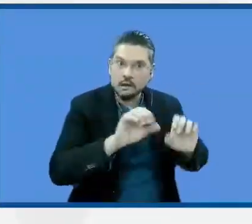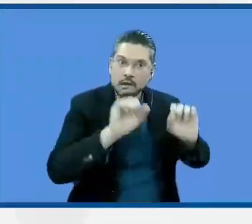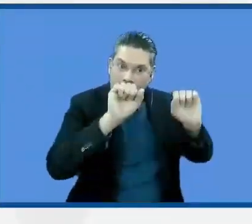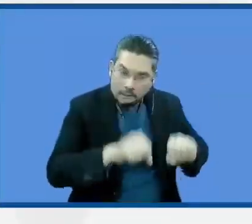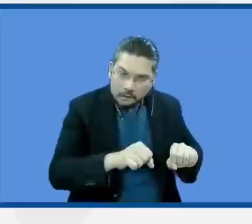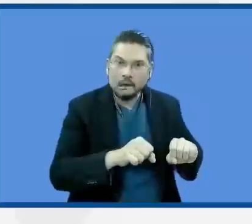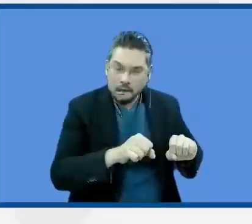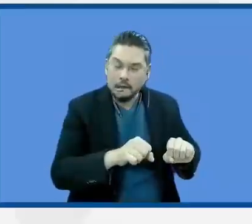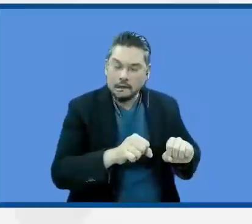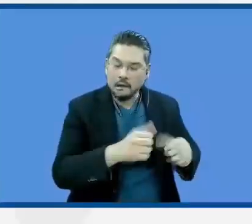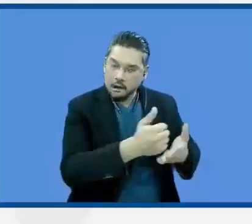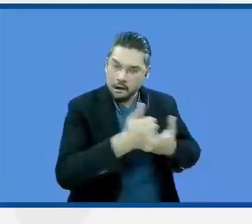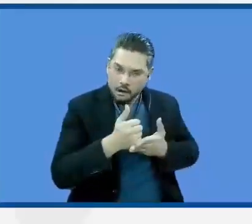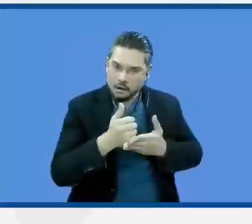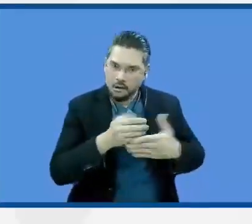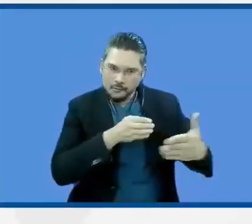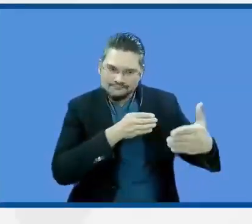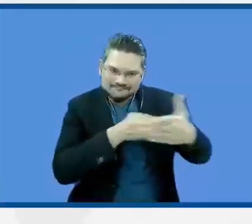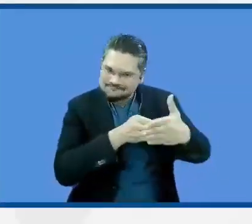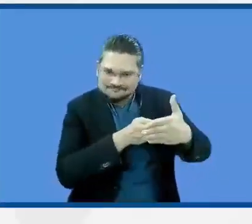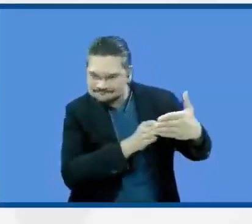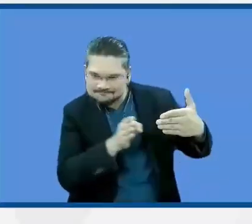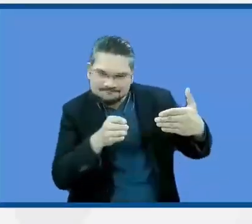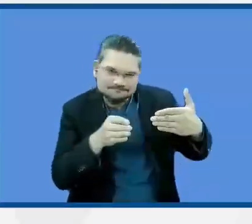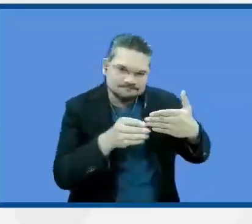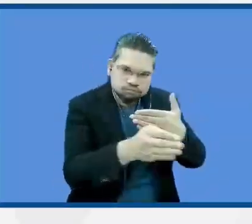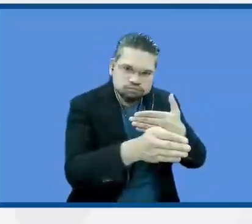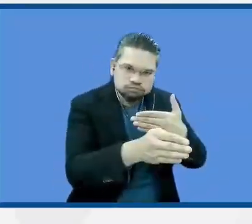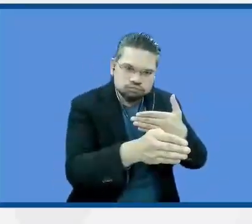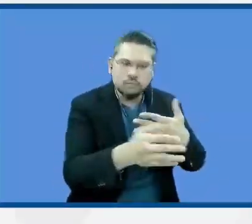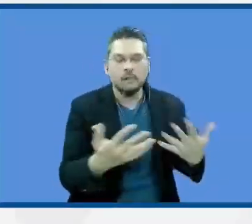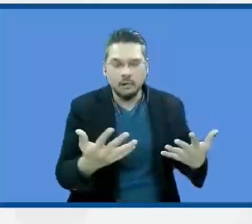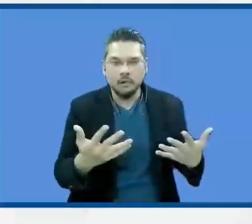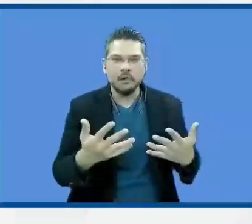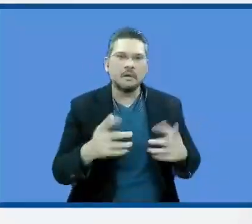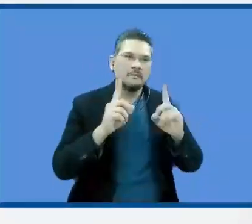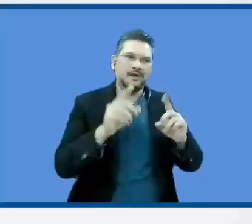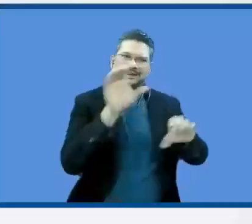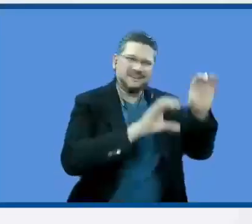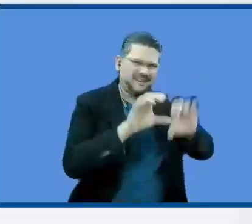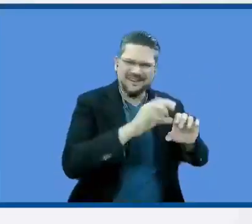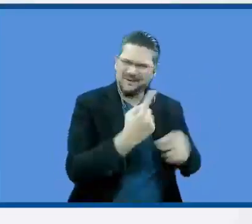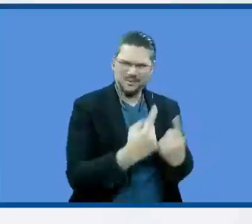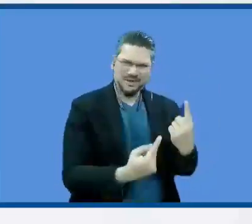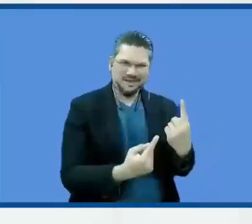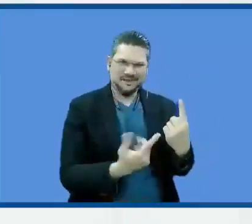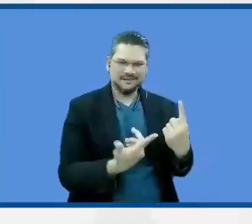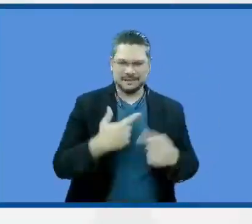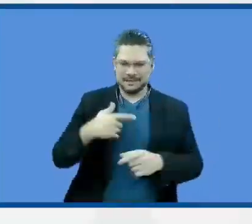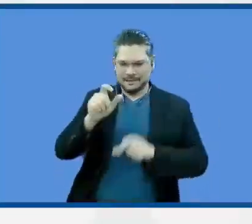help. People in labs will do work, and we will never understand what they did because they speak